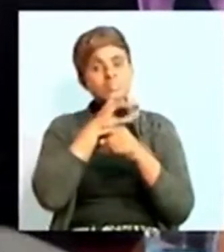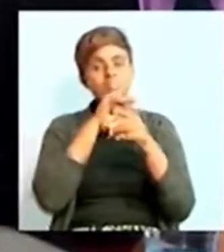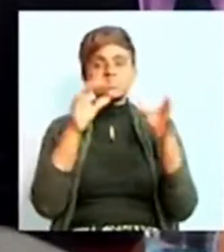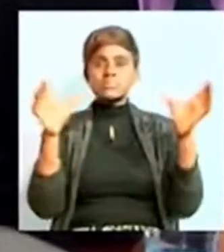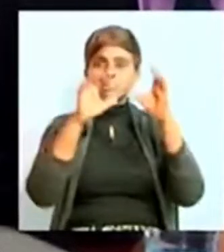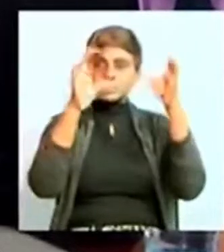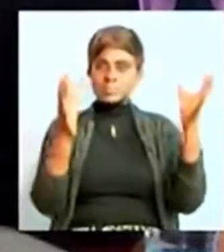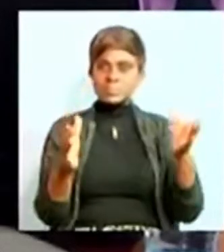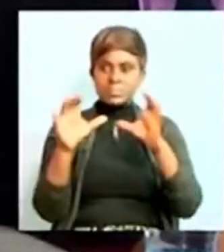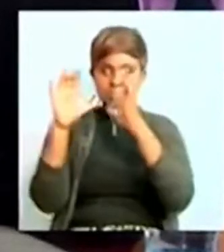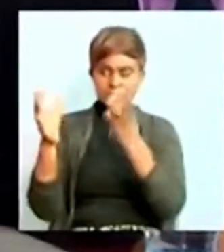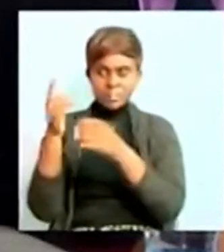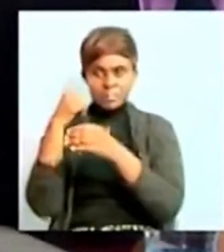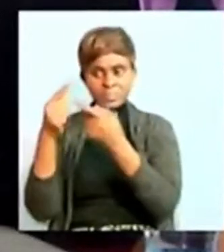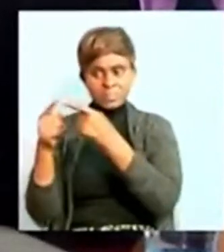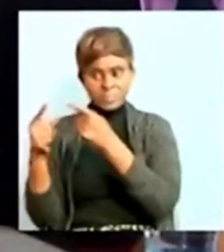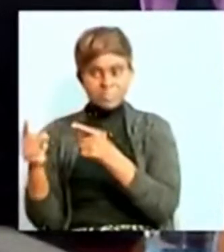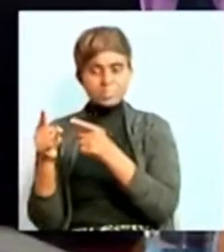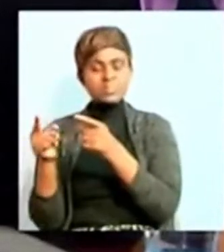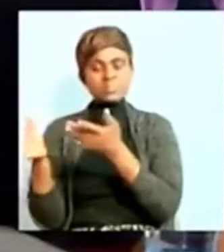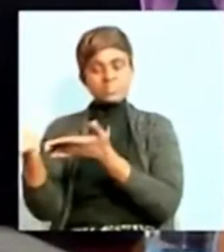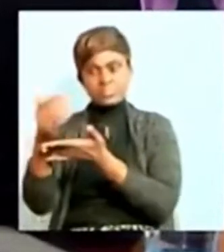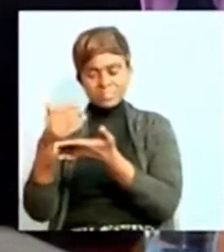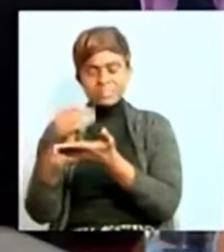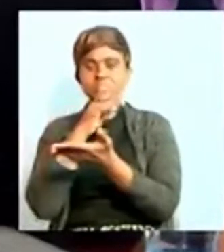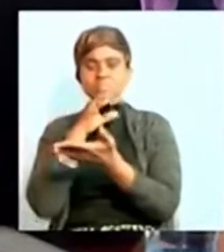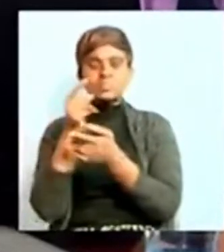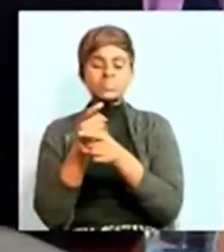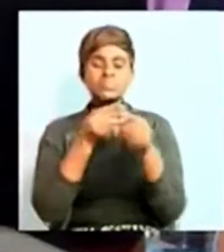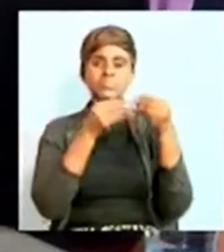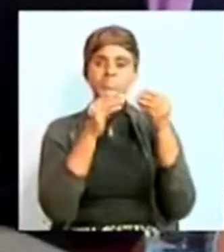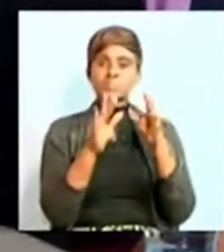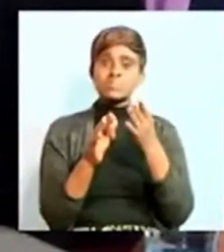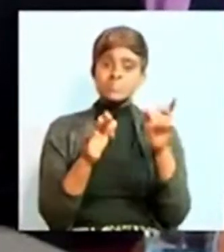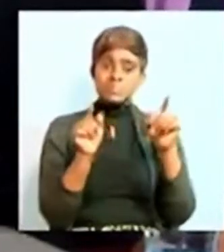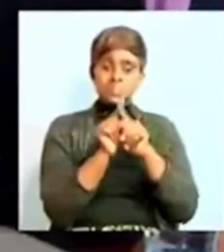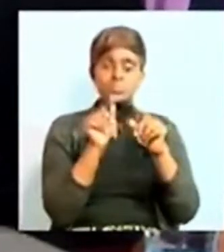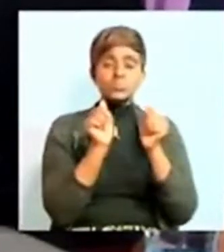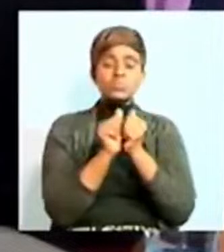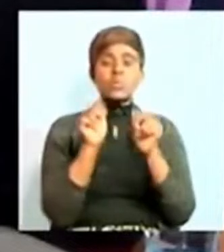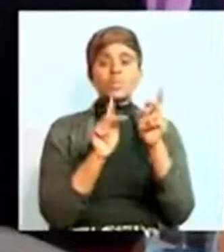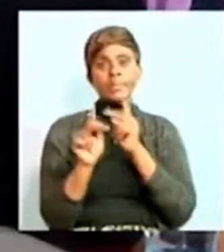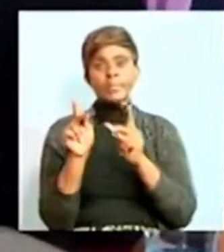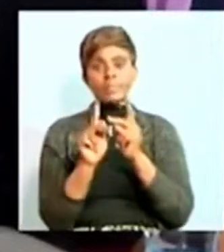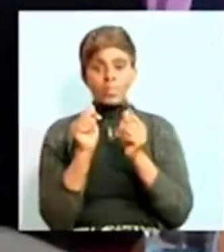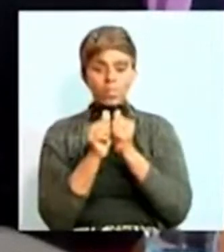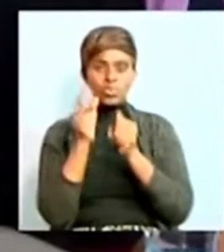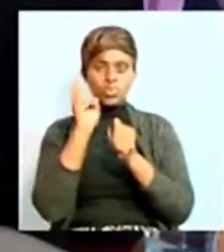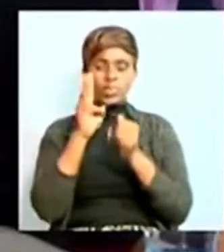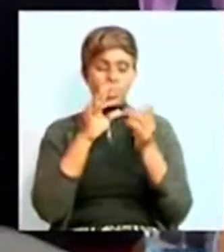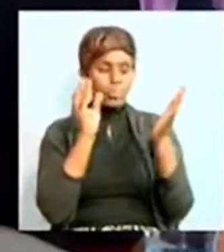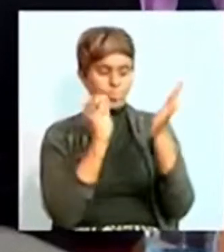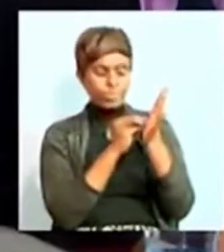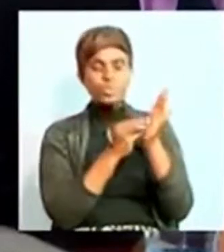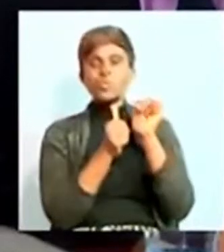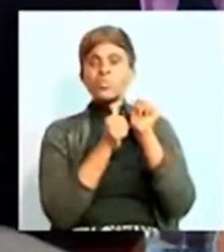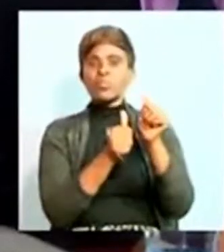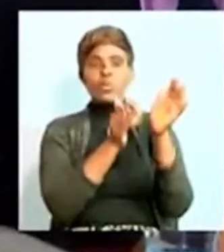receptacles for different types of waste generated by the marketeers and the public, which shall be labeled